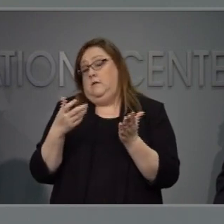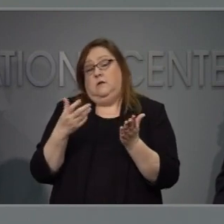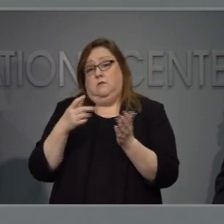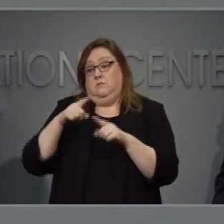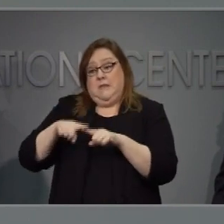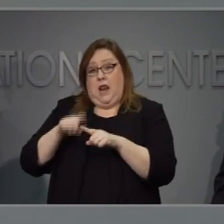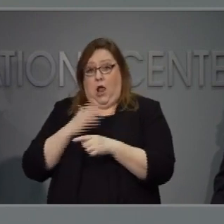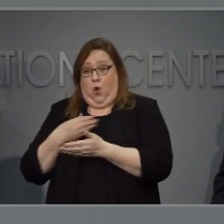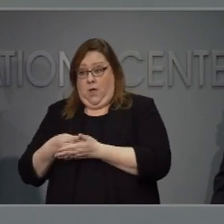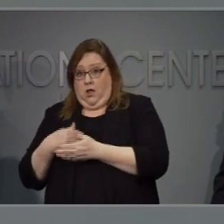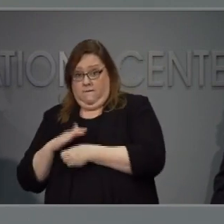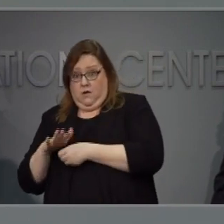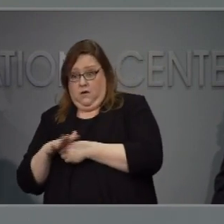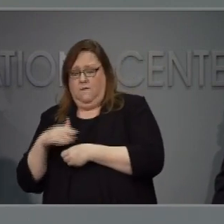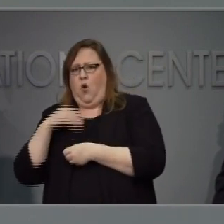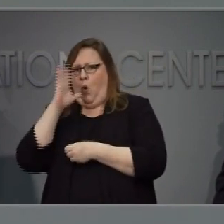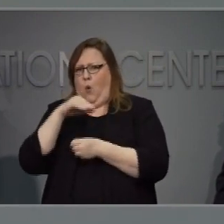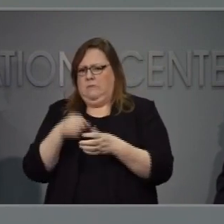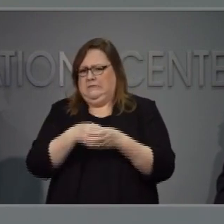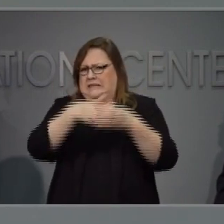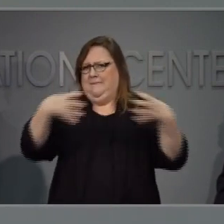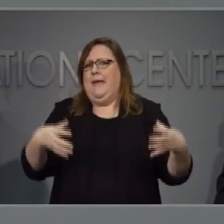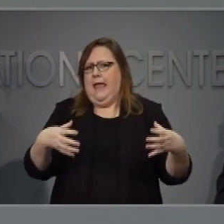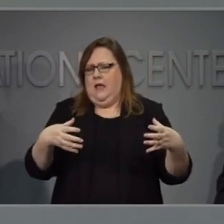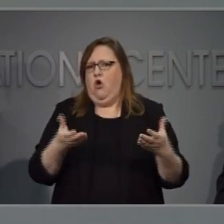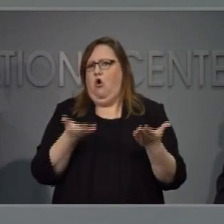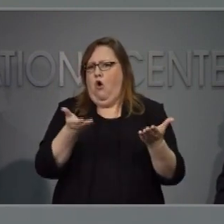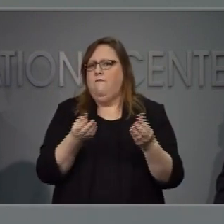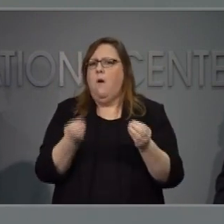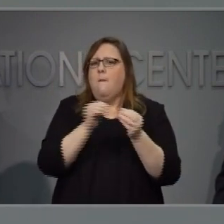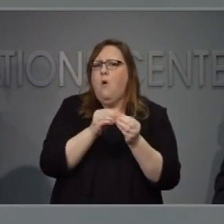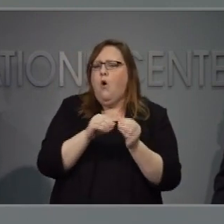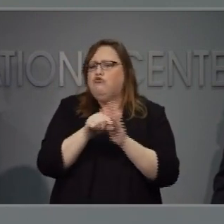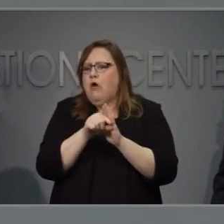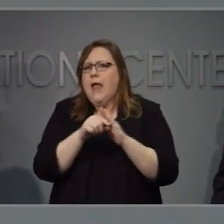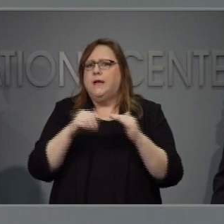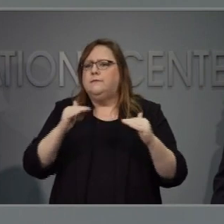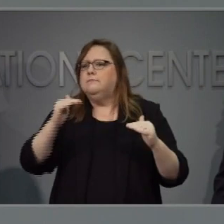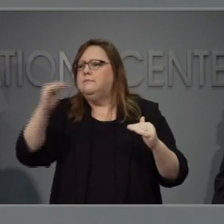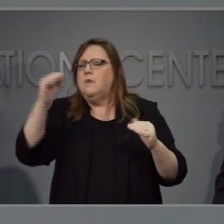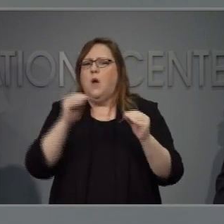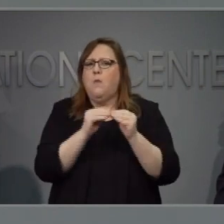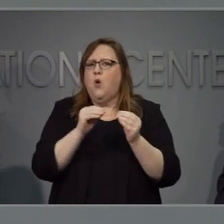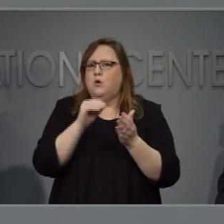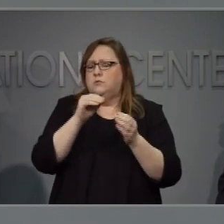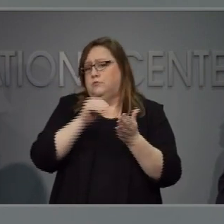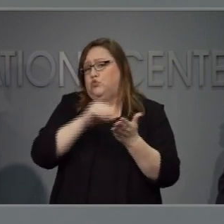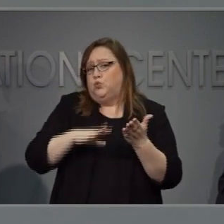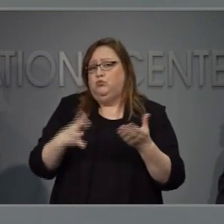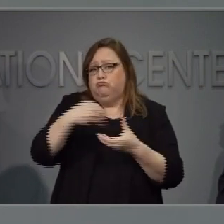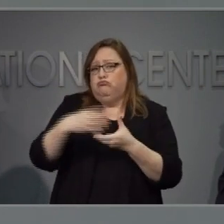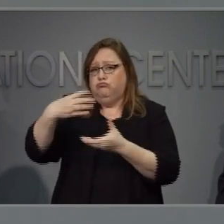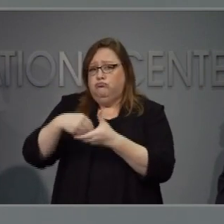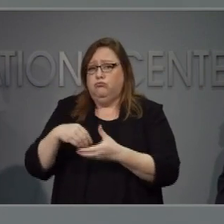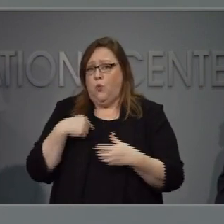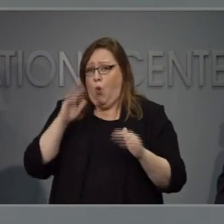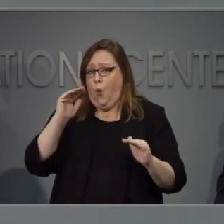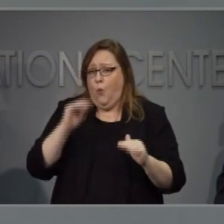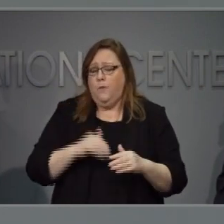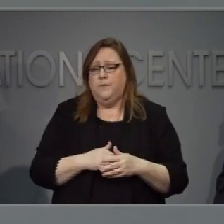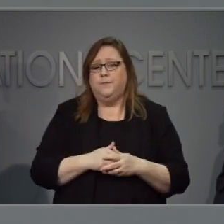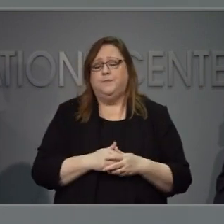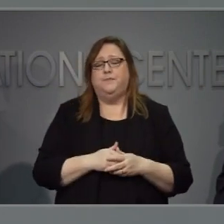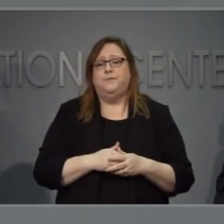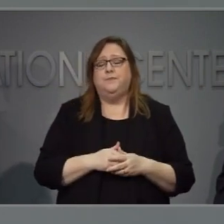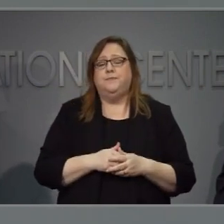to expand that opportunity to more grades and more students. All of this leads to our